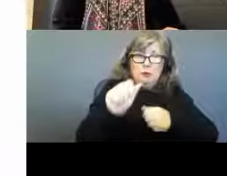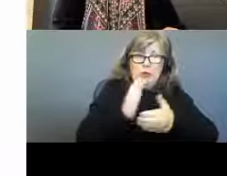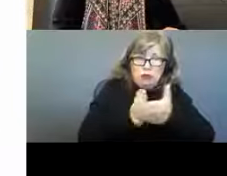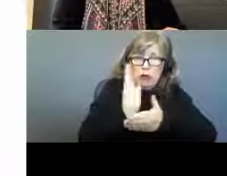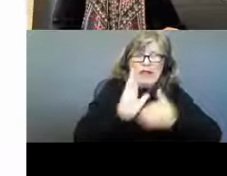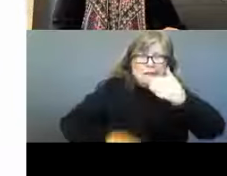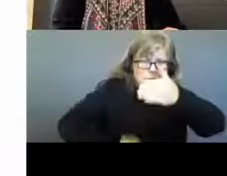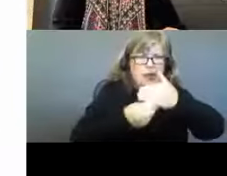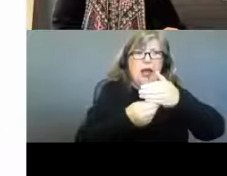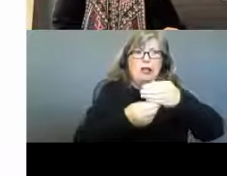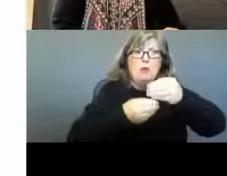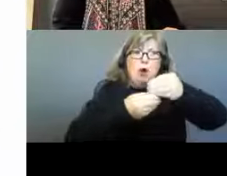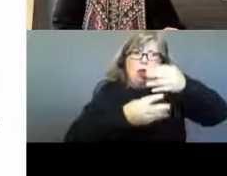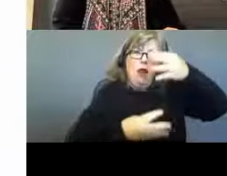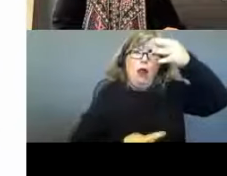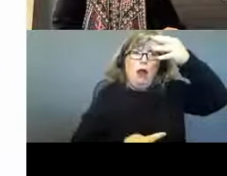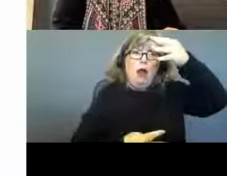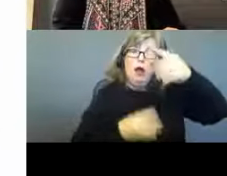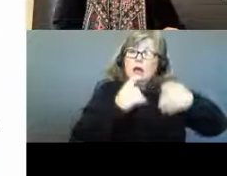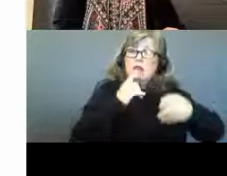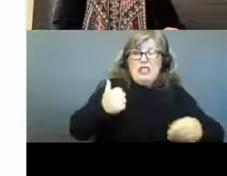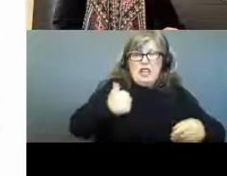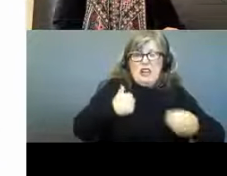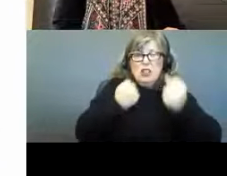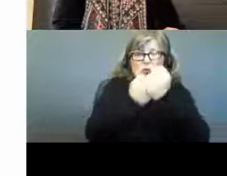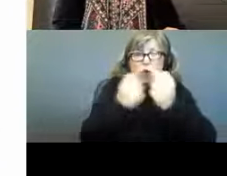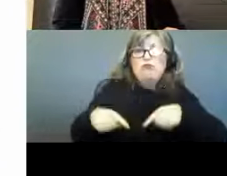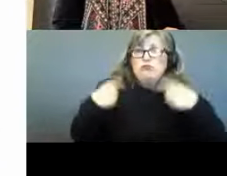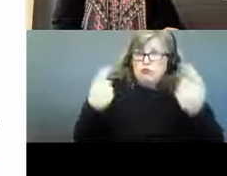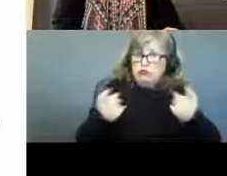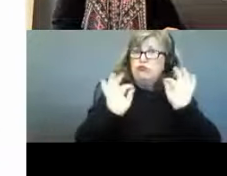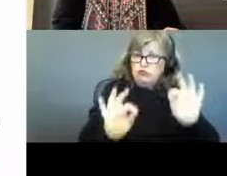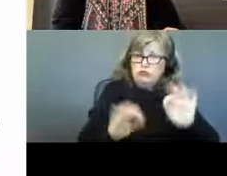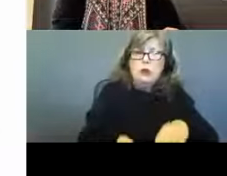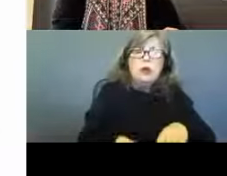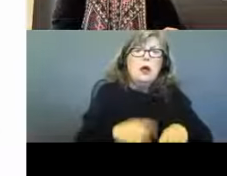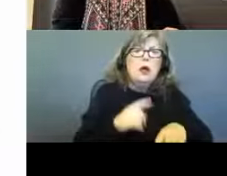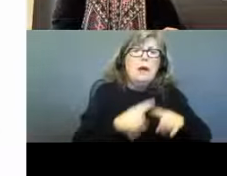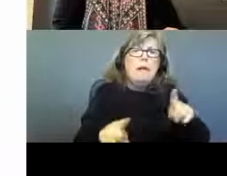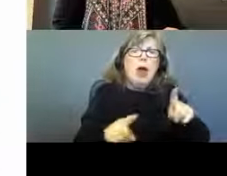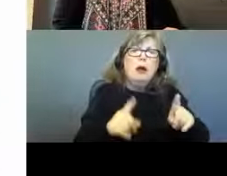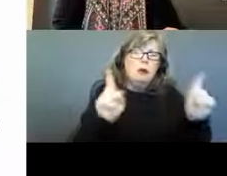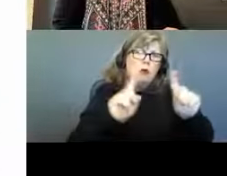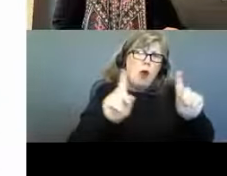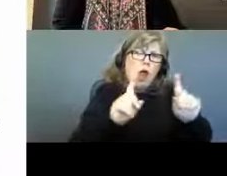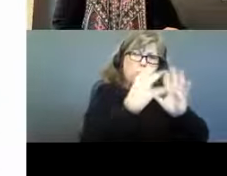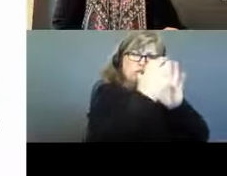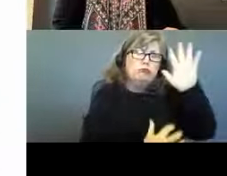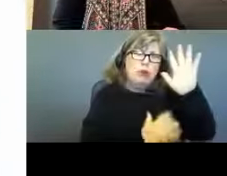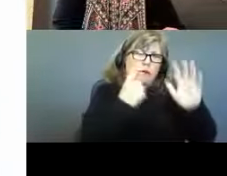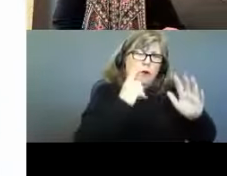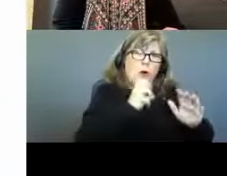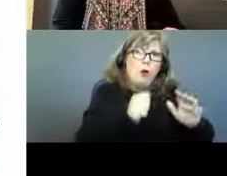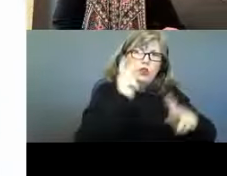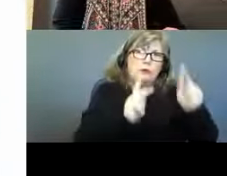Disabilities, all of which have strong Canadian support and leadership. Yet we do not have a convention on the rights of older persons, like there are